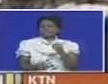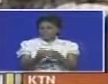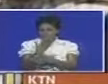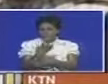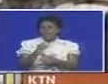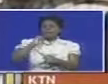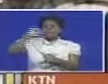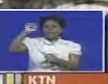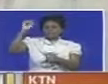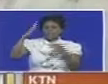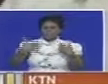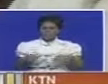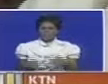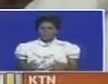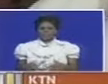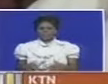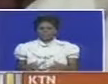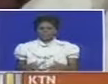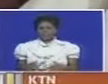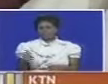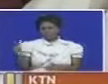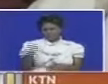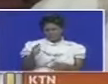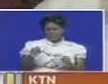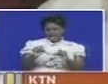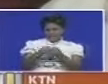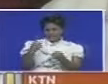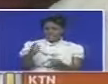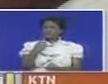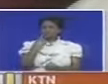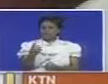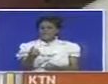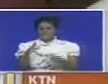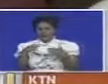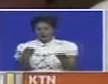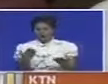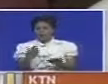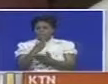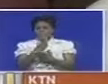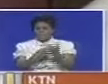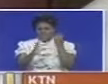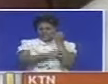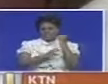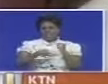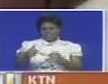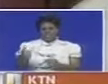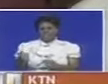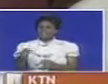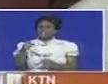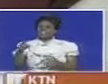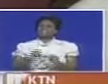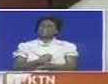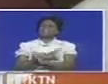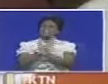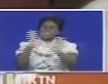na wanasiasa. The attack happening in Dukana or that part of the country, it is